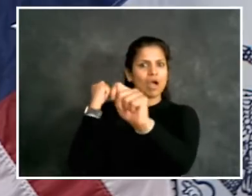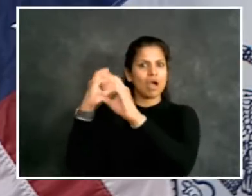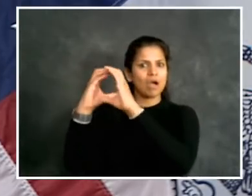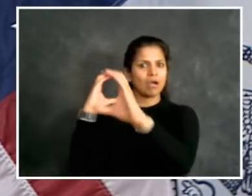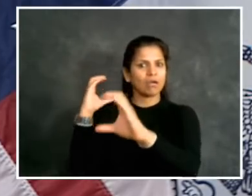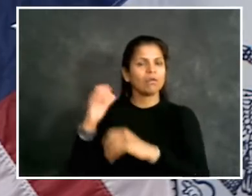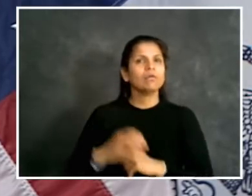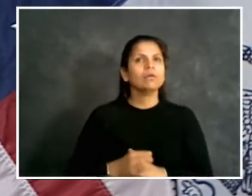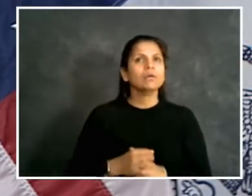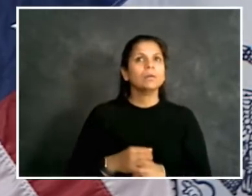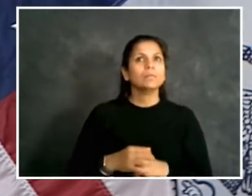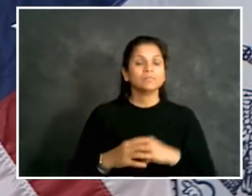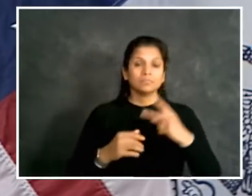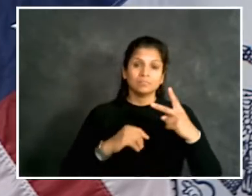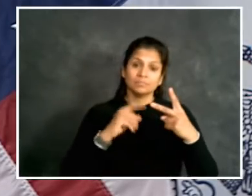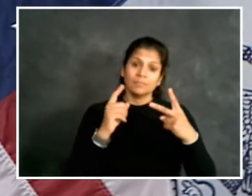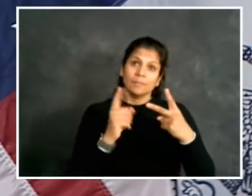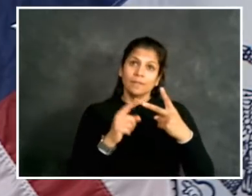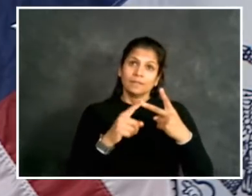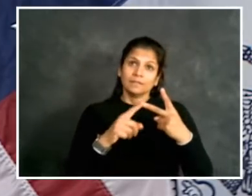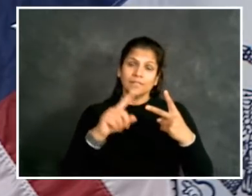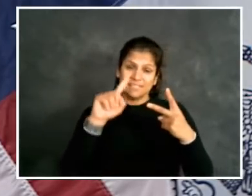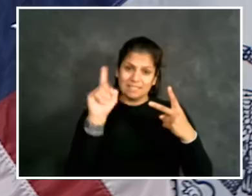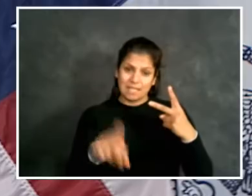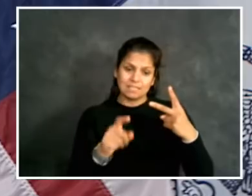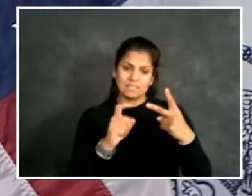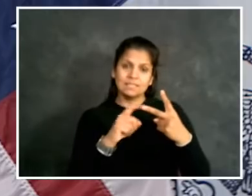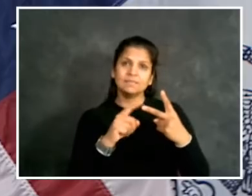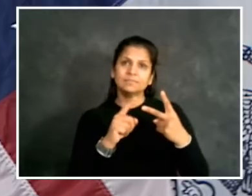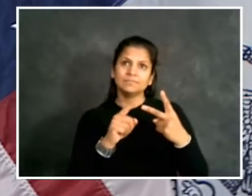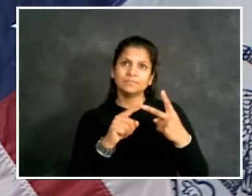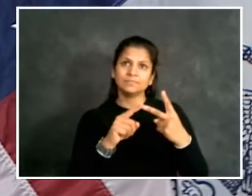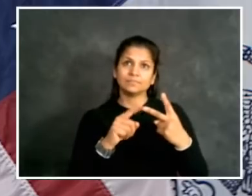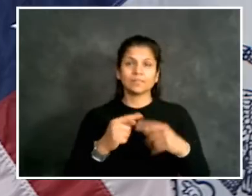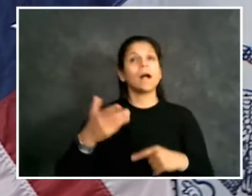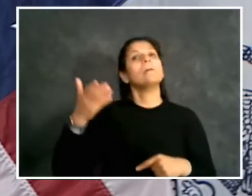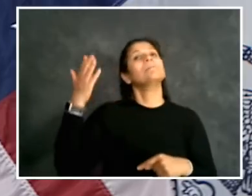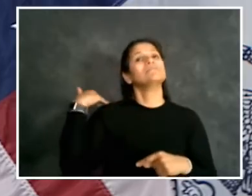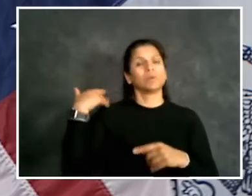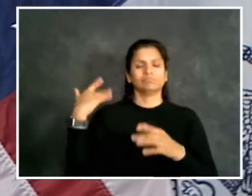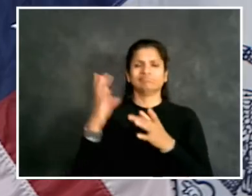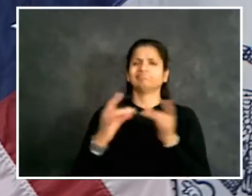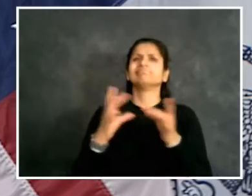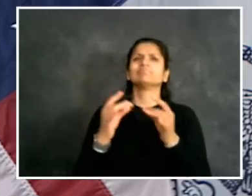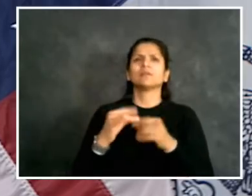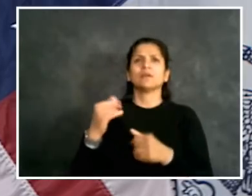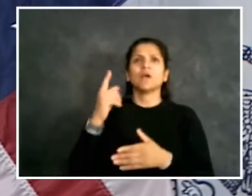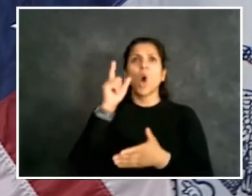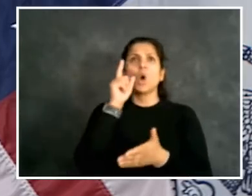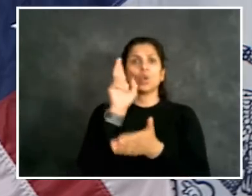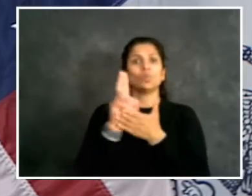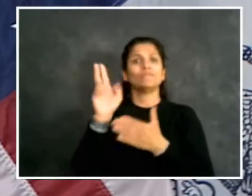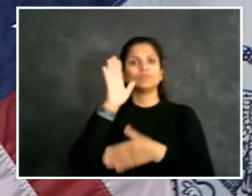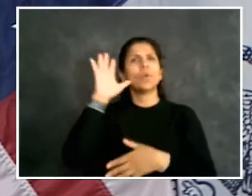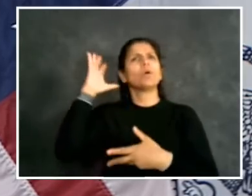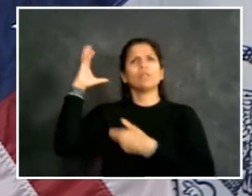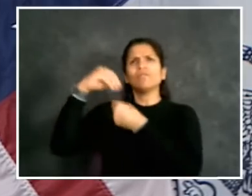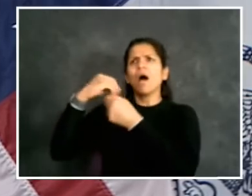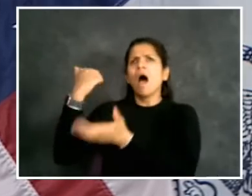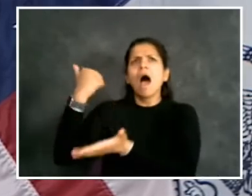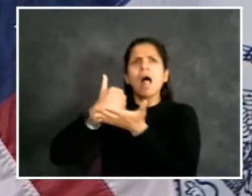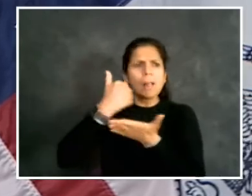May. Can you say what labs, universities, or other companies are involved? Yeah, that testing effort is moving forward,